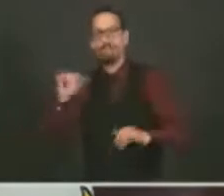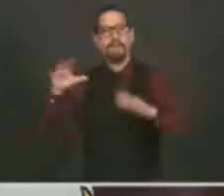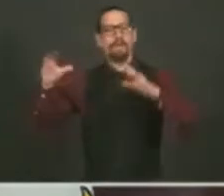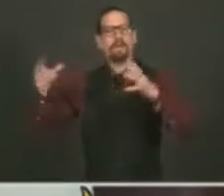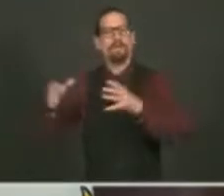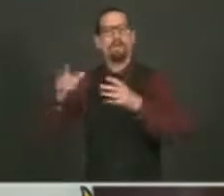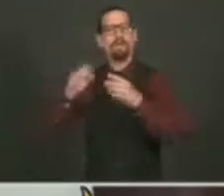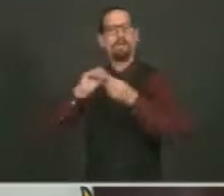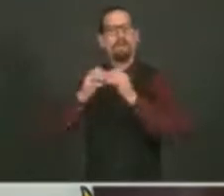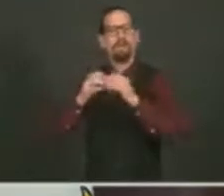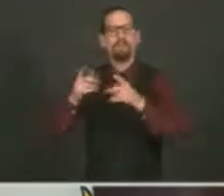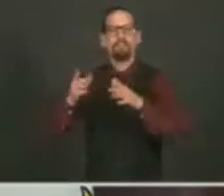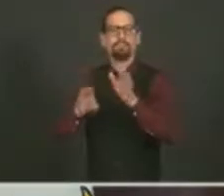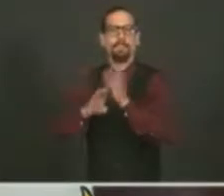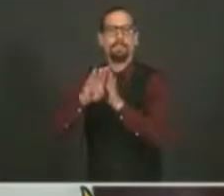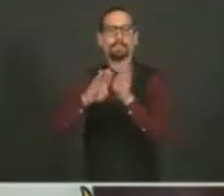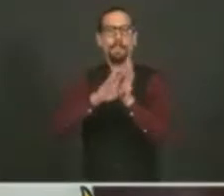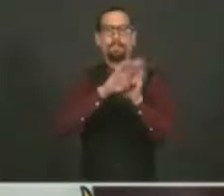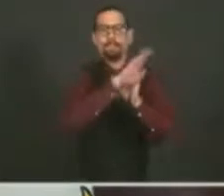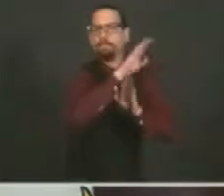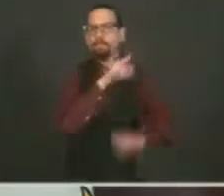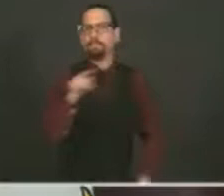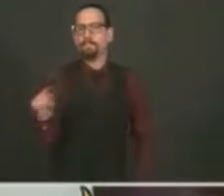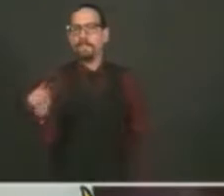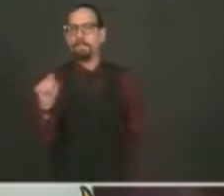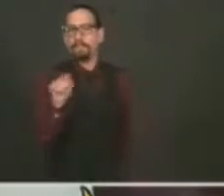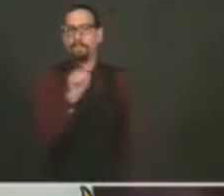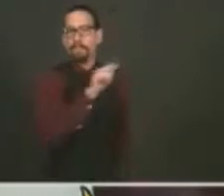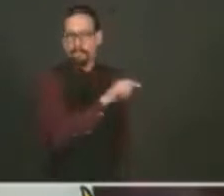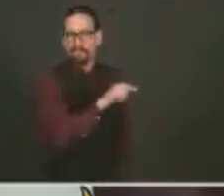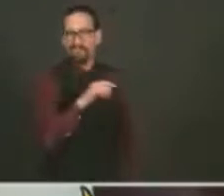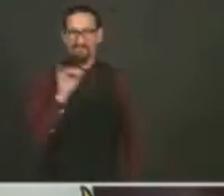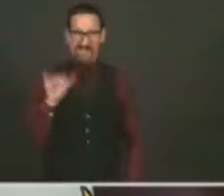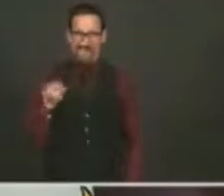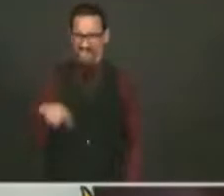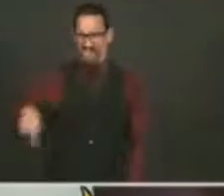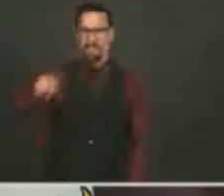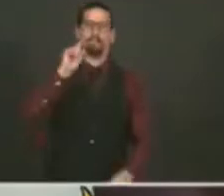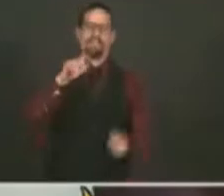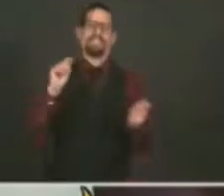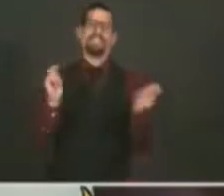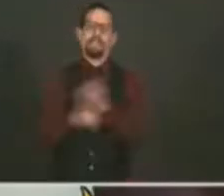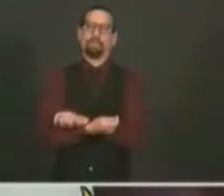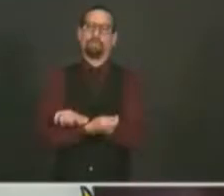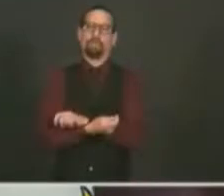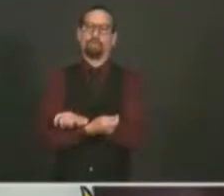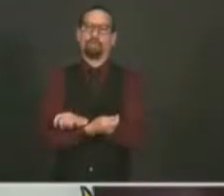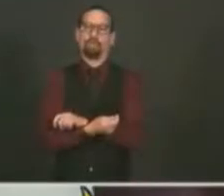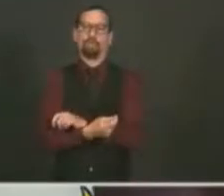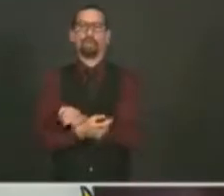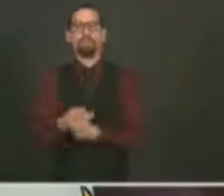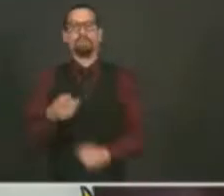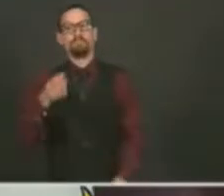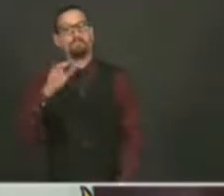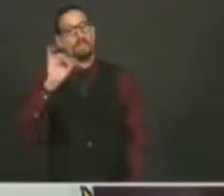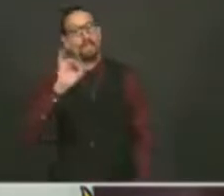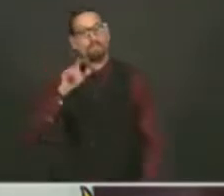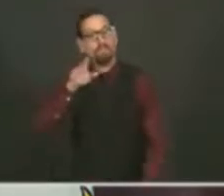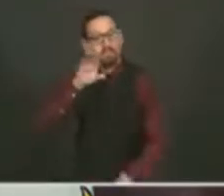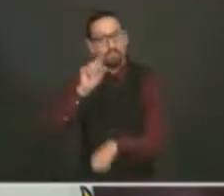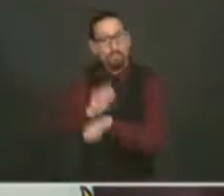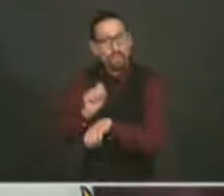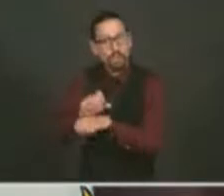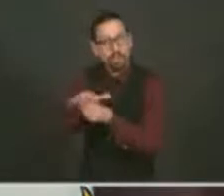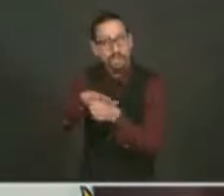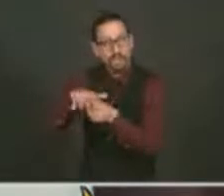the way we handle ourselves. In your workplace, you have to keep your mask on. You